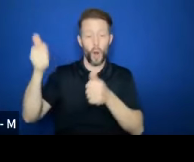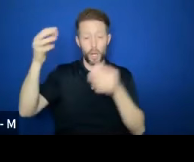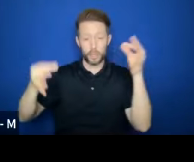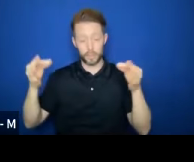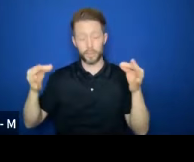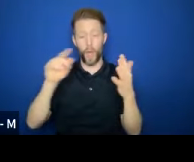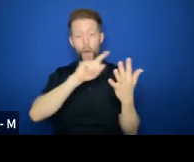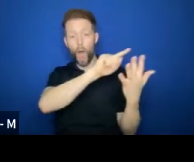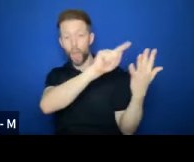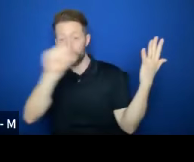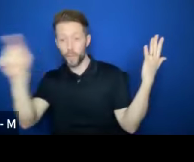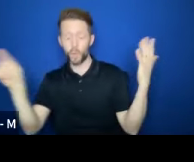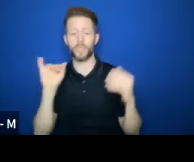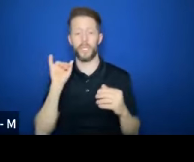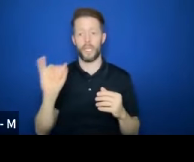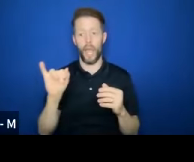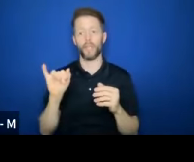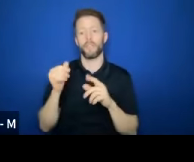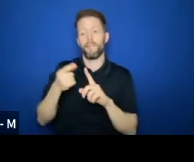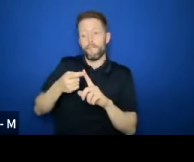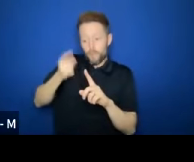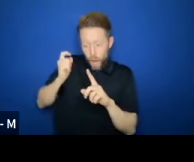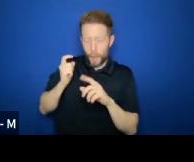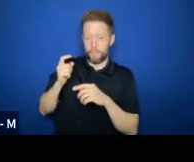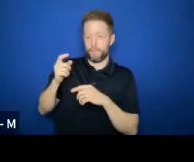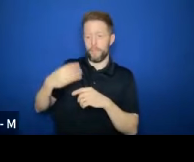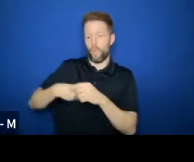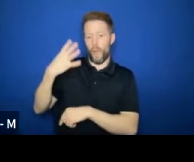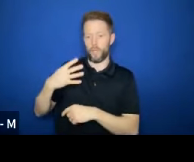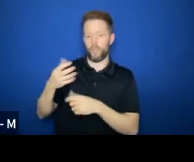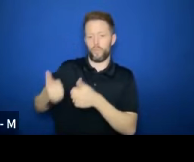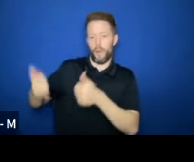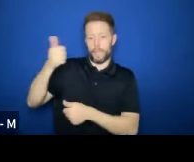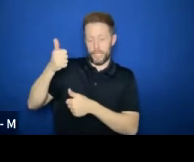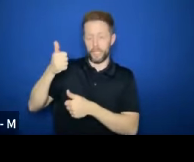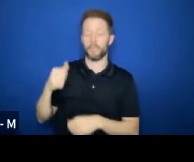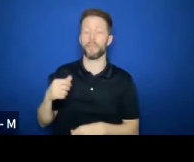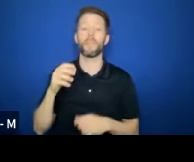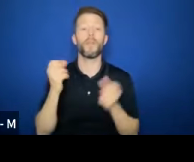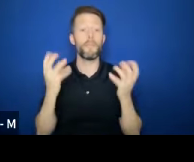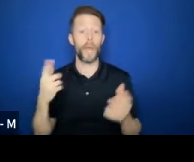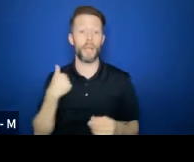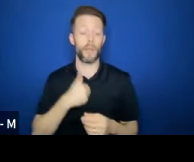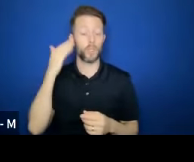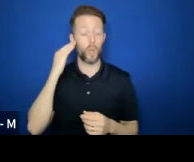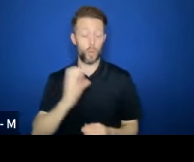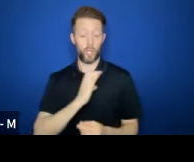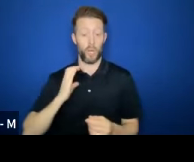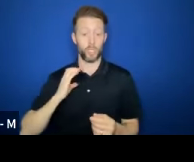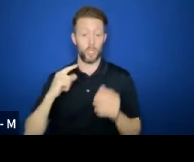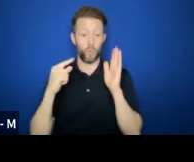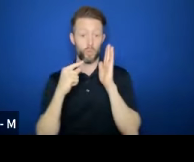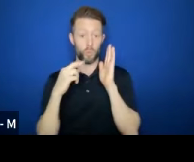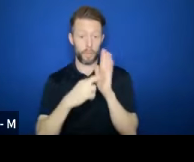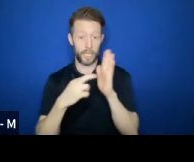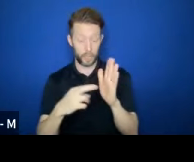really, I think, manifestations and monuments to white supremacy. And so as many of us know, congressional representation was